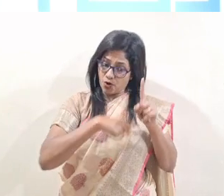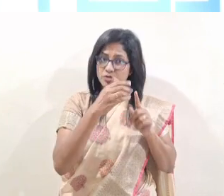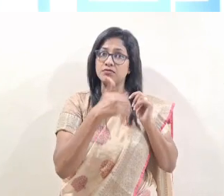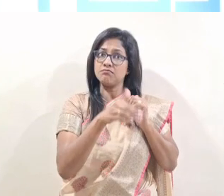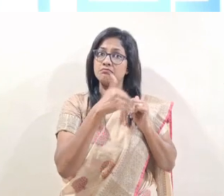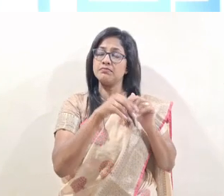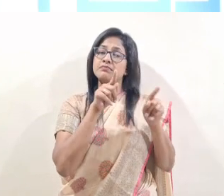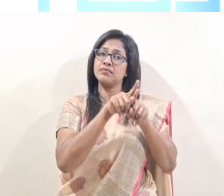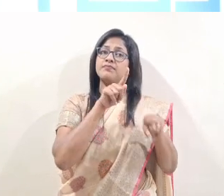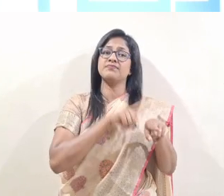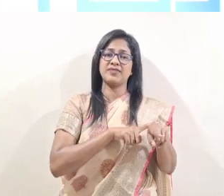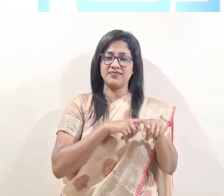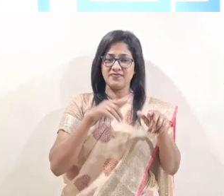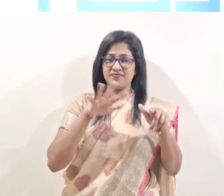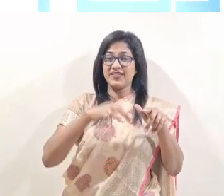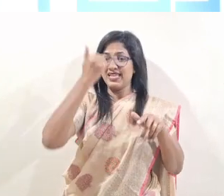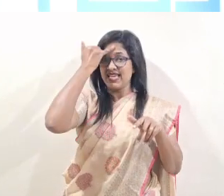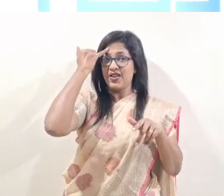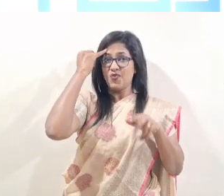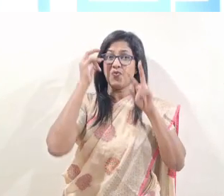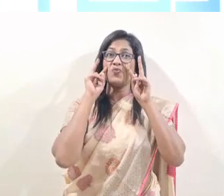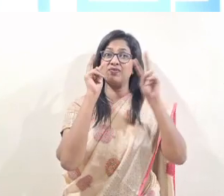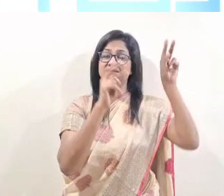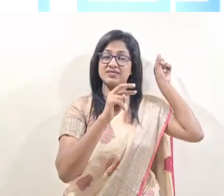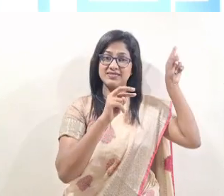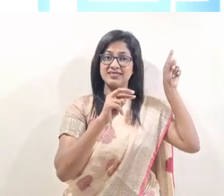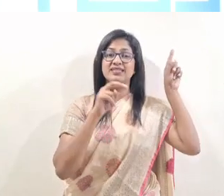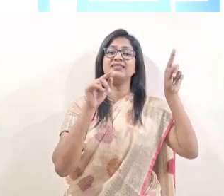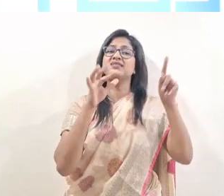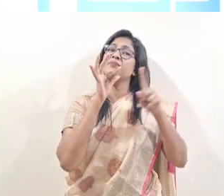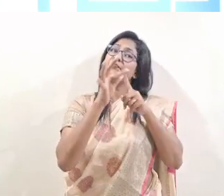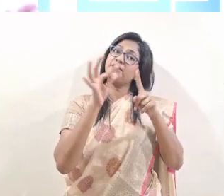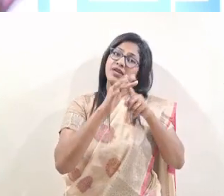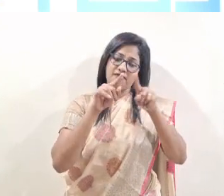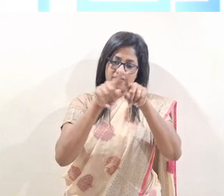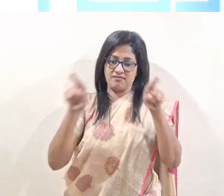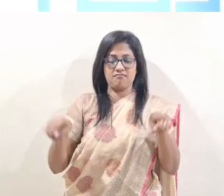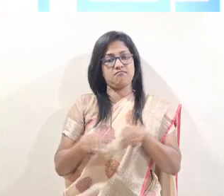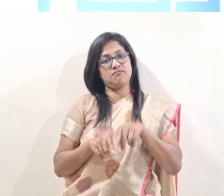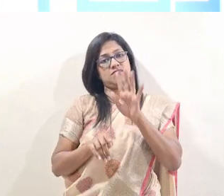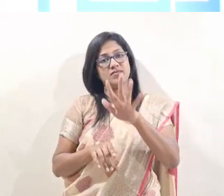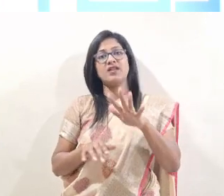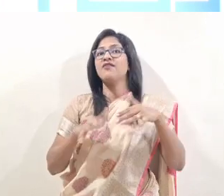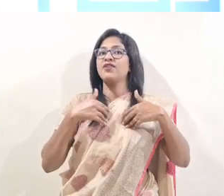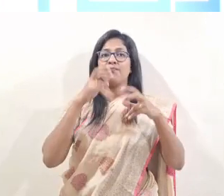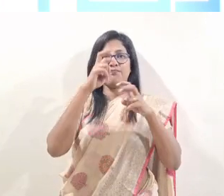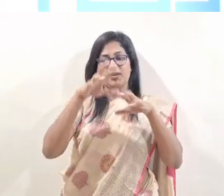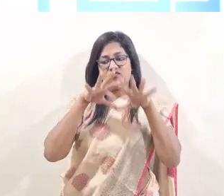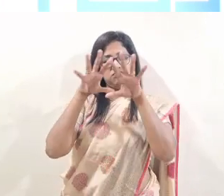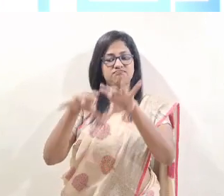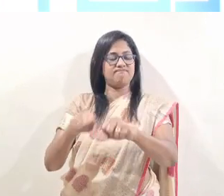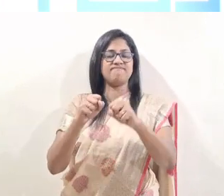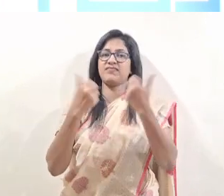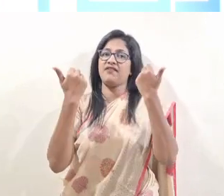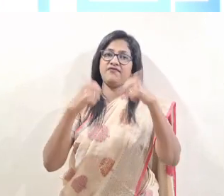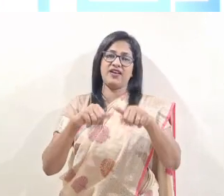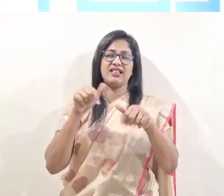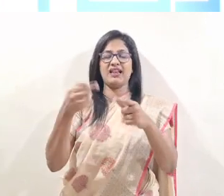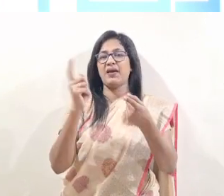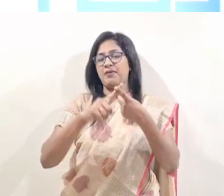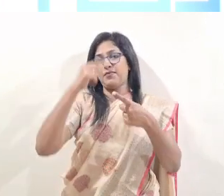stage. The portion that you see in yellow, it was all private land and it couldn't be acquired. We ran into some issues